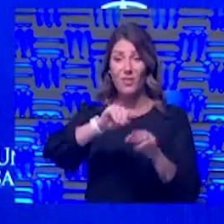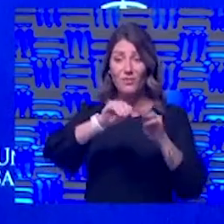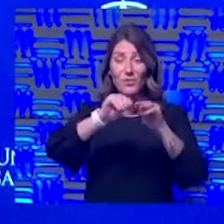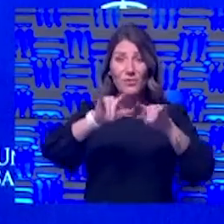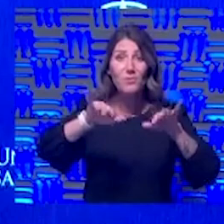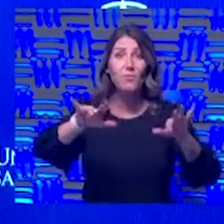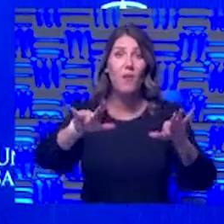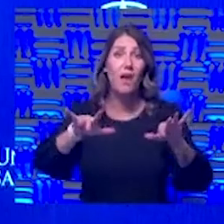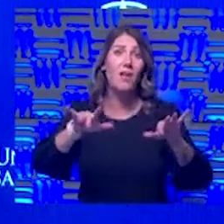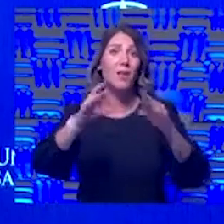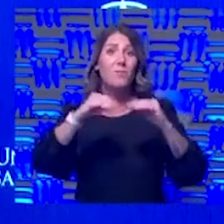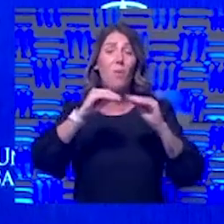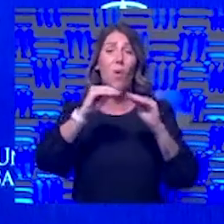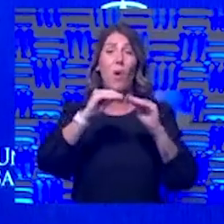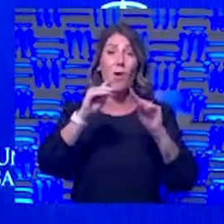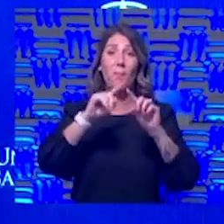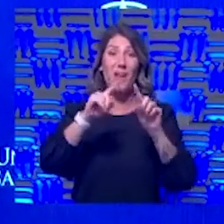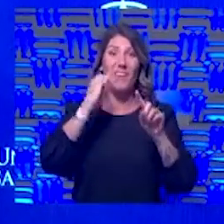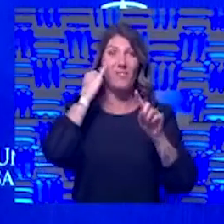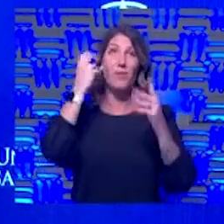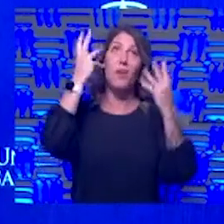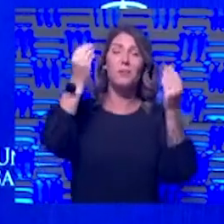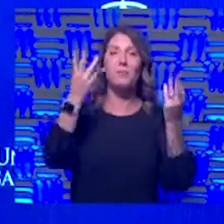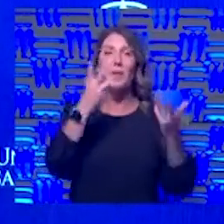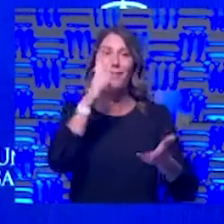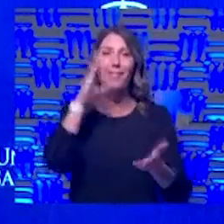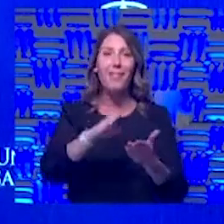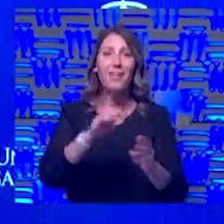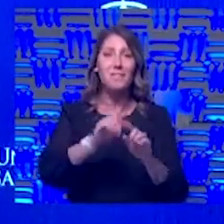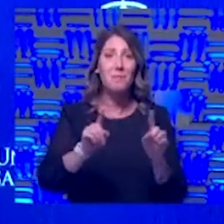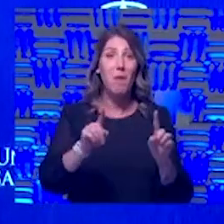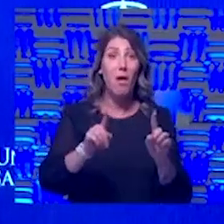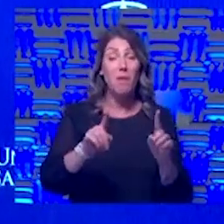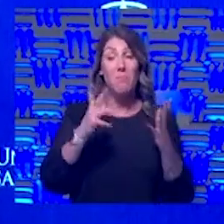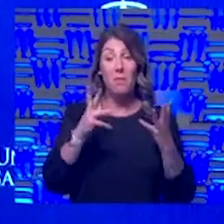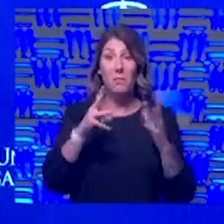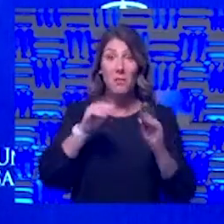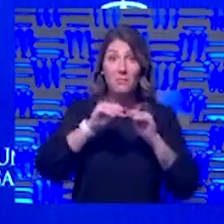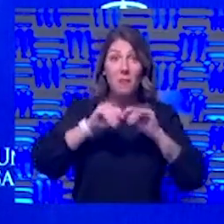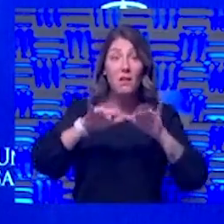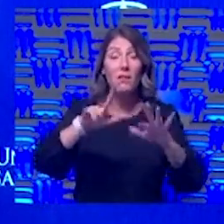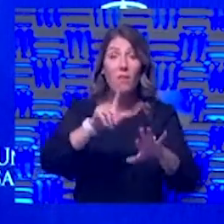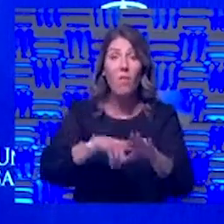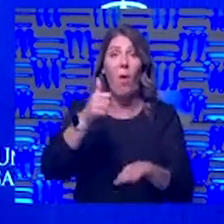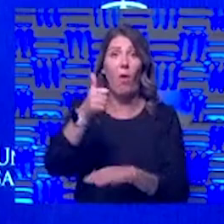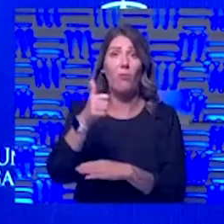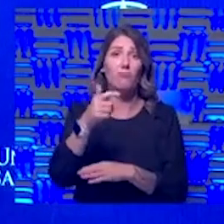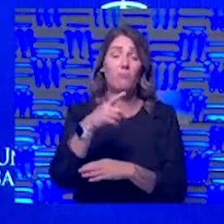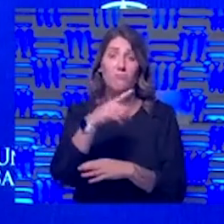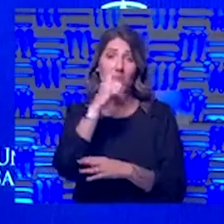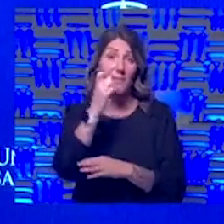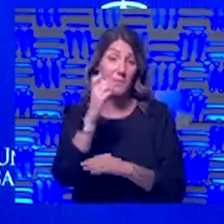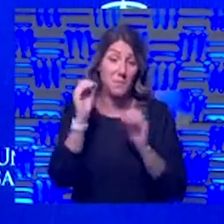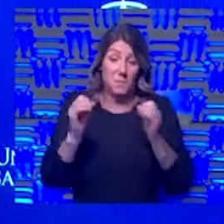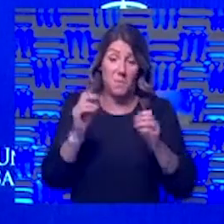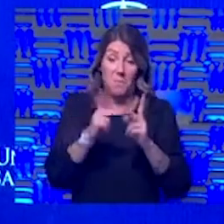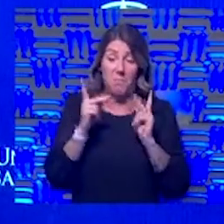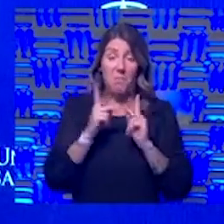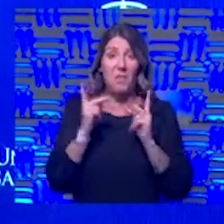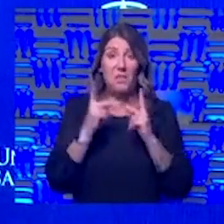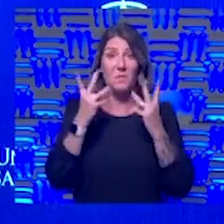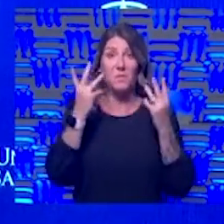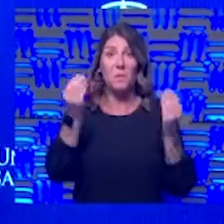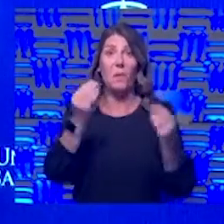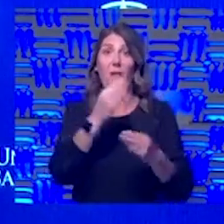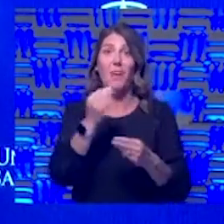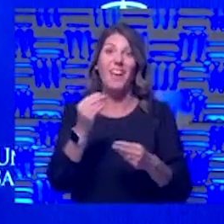maybe a little less, but the intensity of exposure and duration can be longer because they don't have places to go, and as a result, that